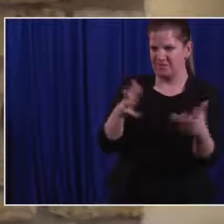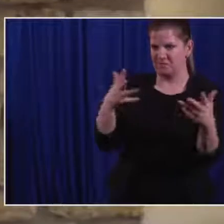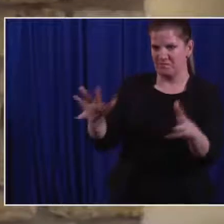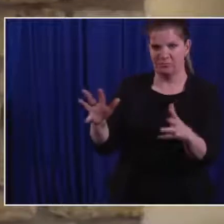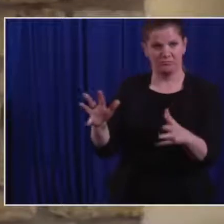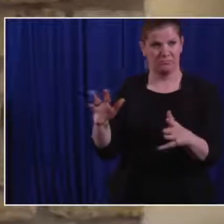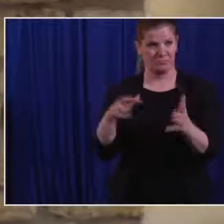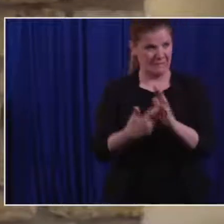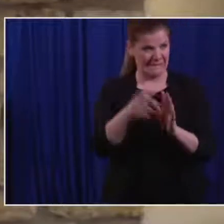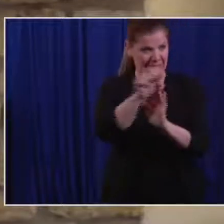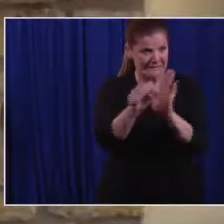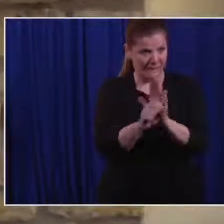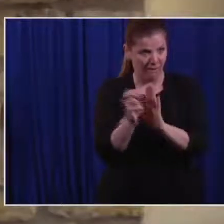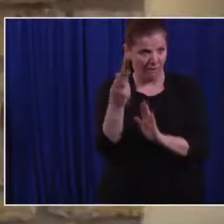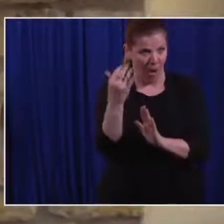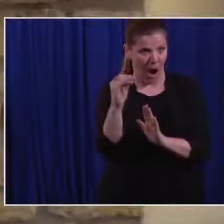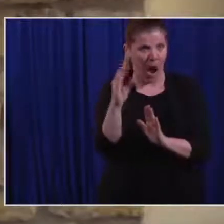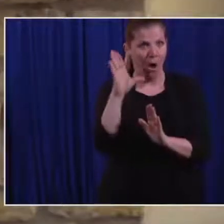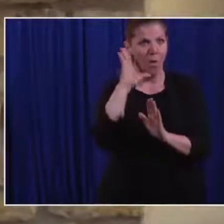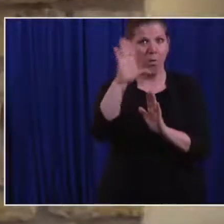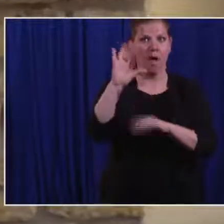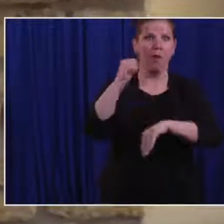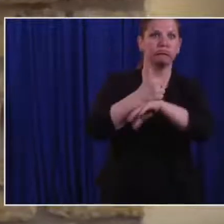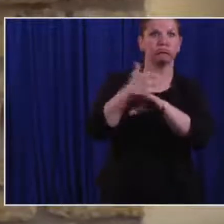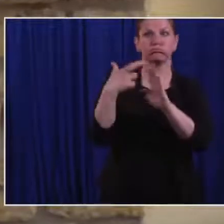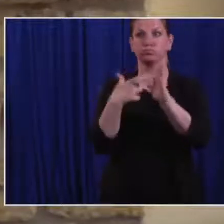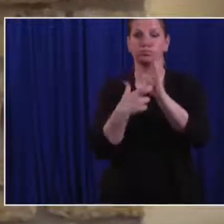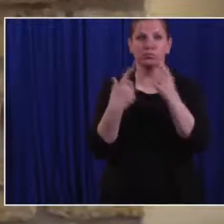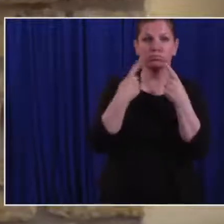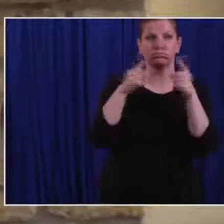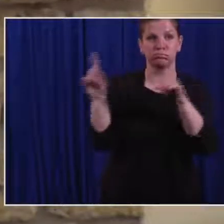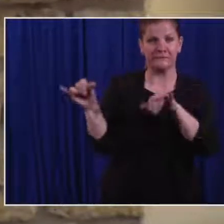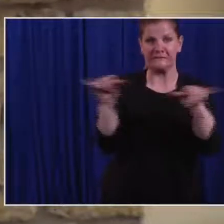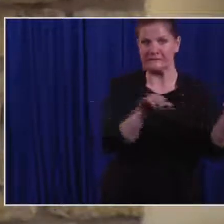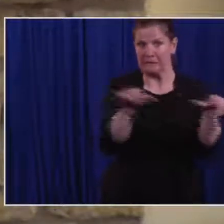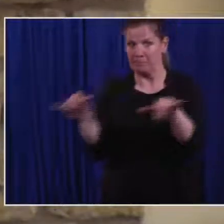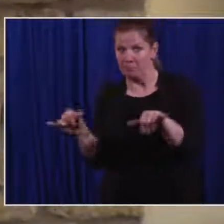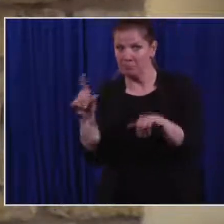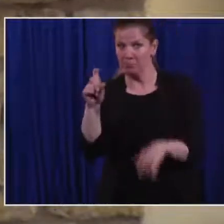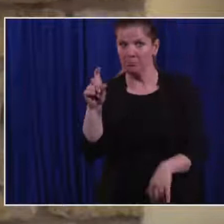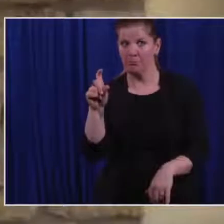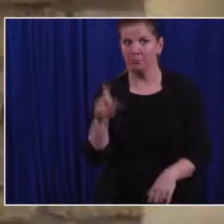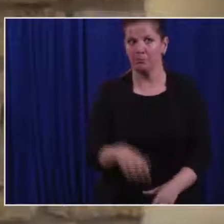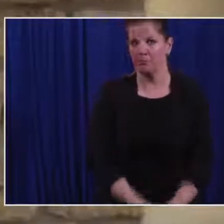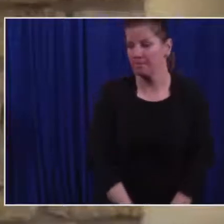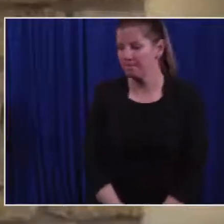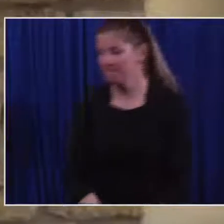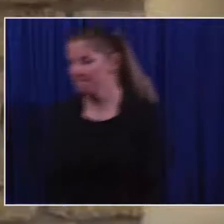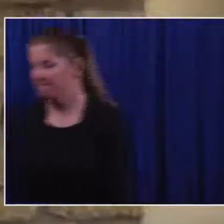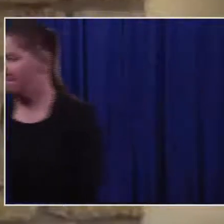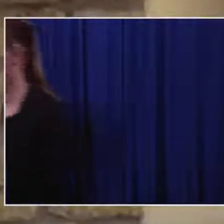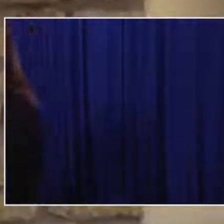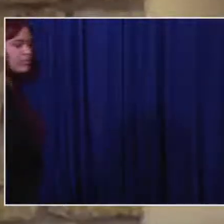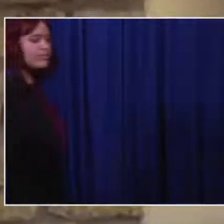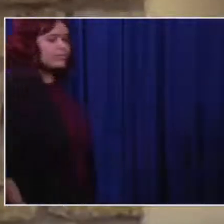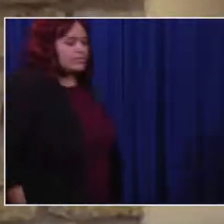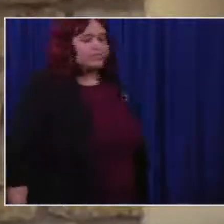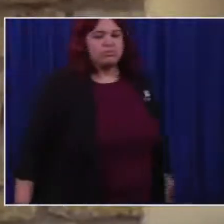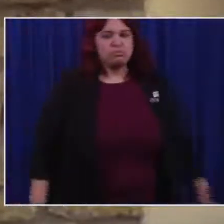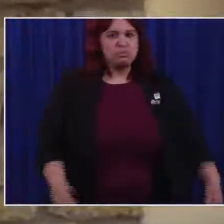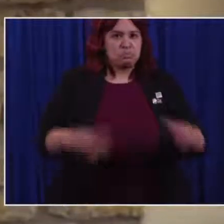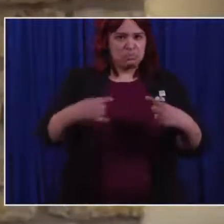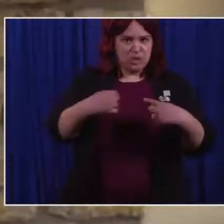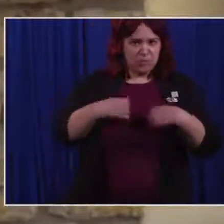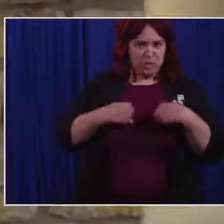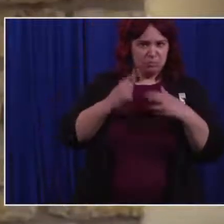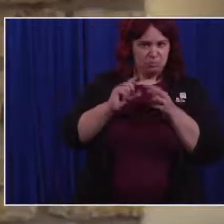can do things differently compared to other people given these restrictions? I'm going to let Dr. Vanderhoff answer that. I